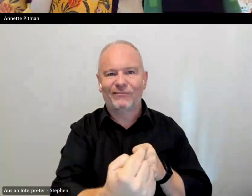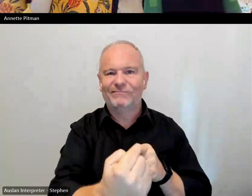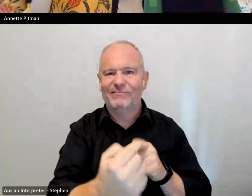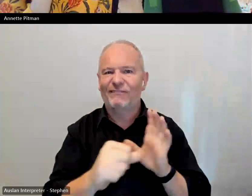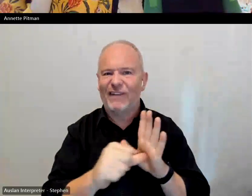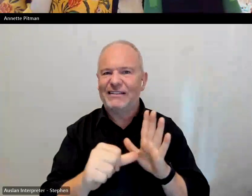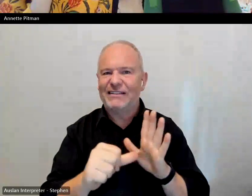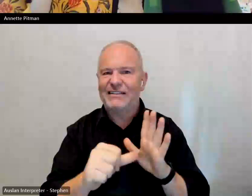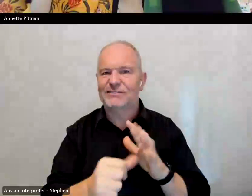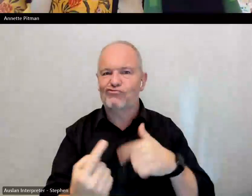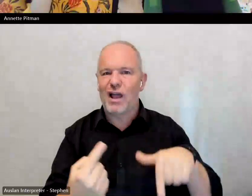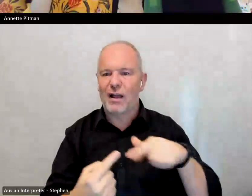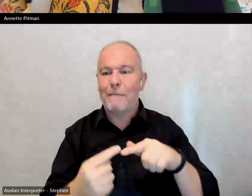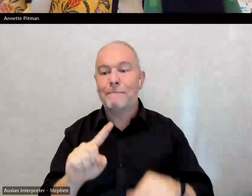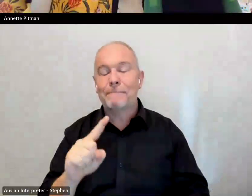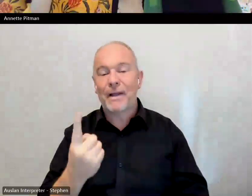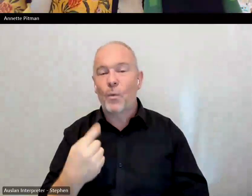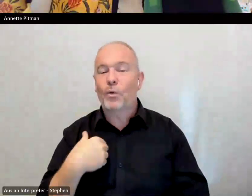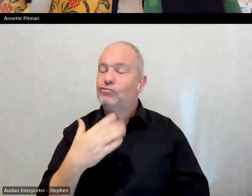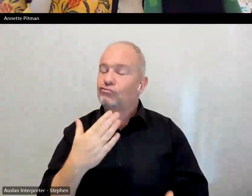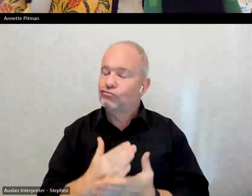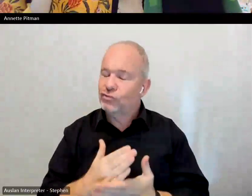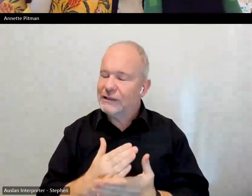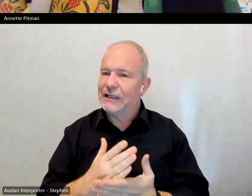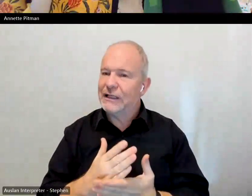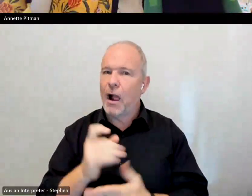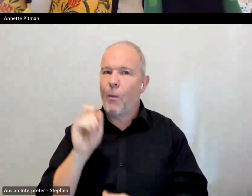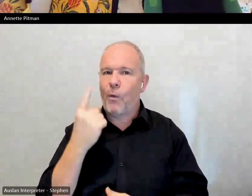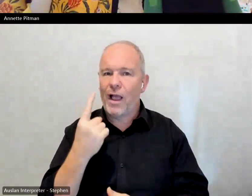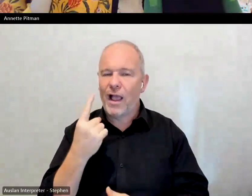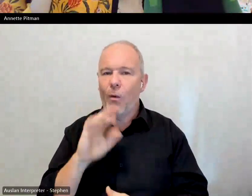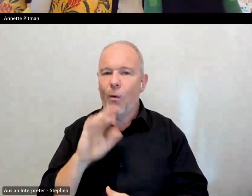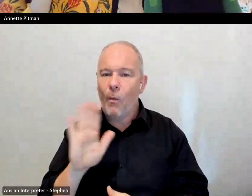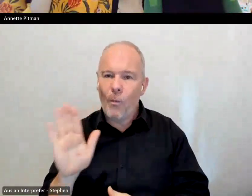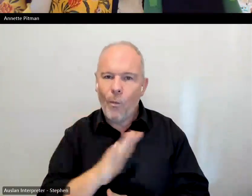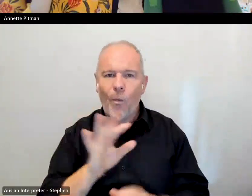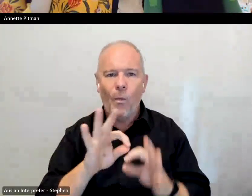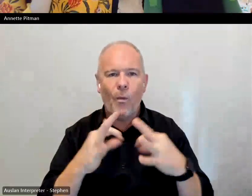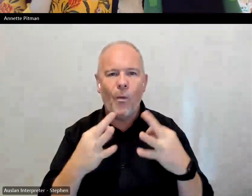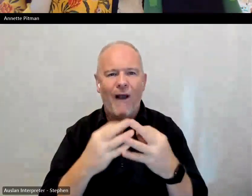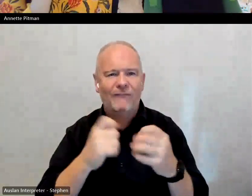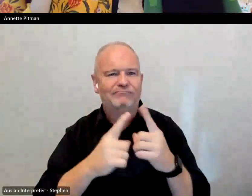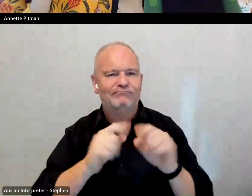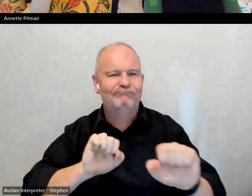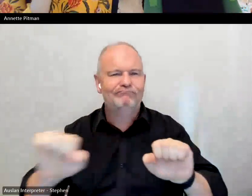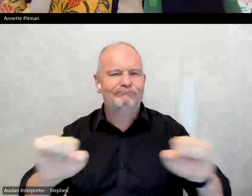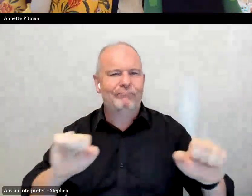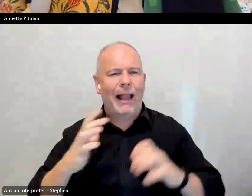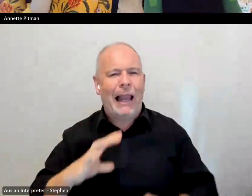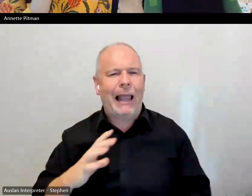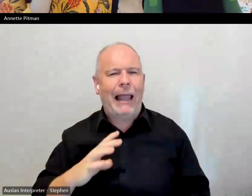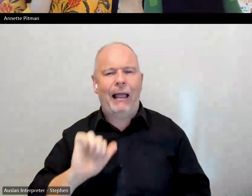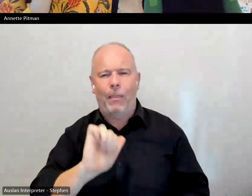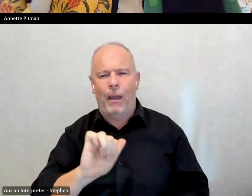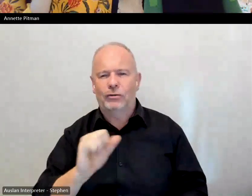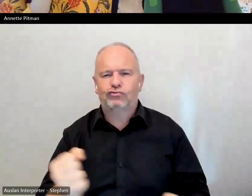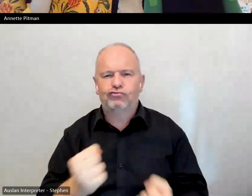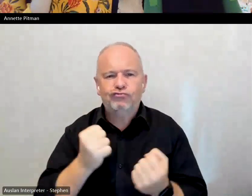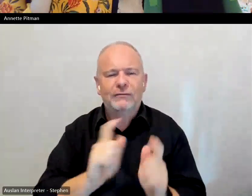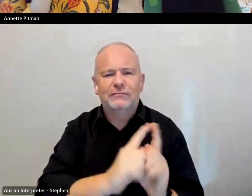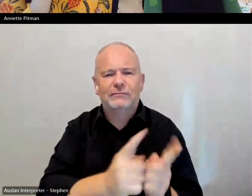round. However, we're really conscious that all organisations have different needs, different capacities. So we've designed